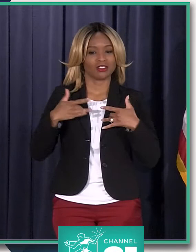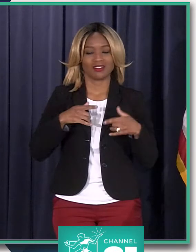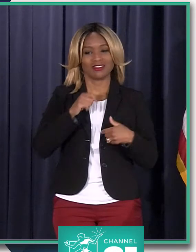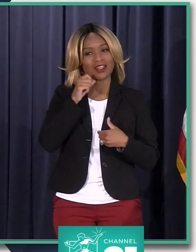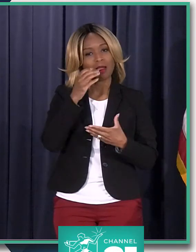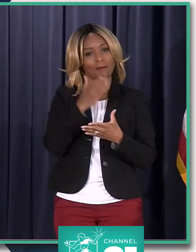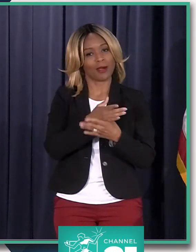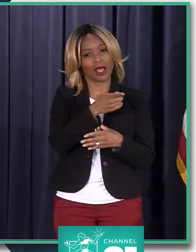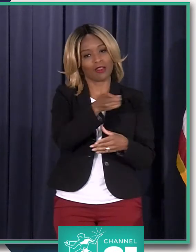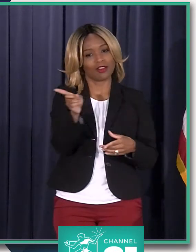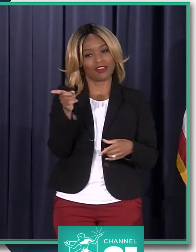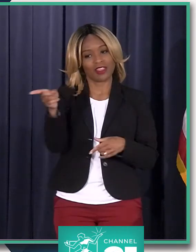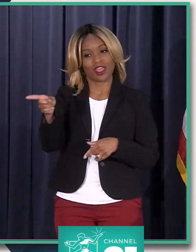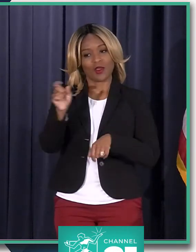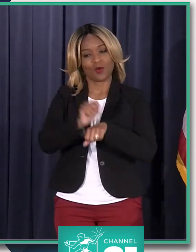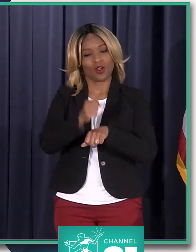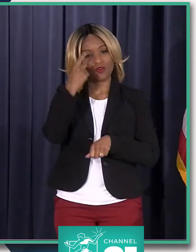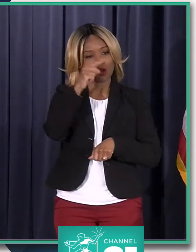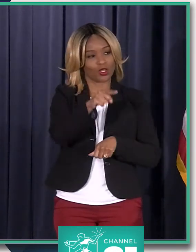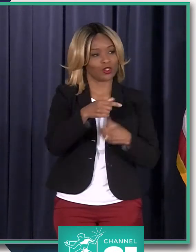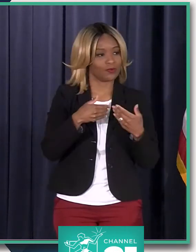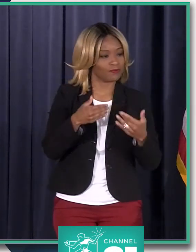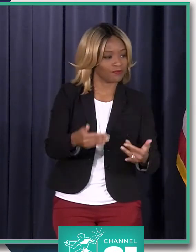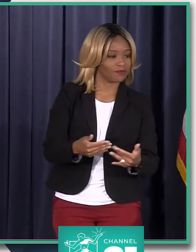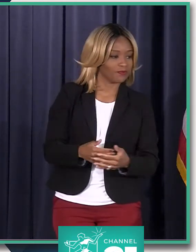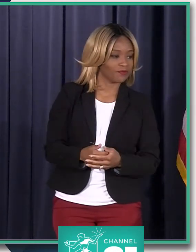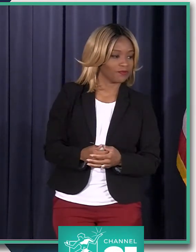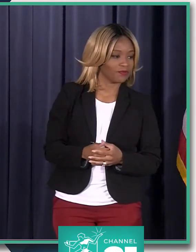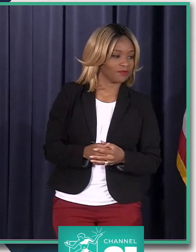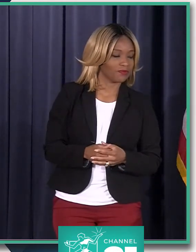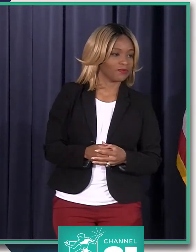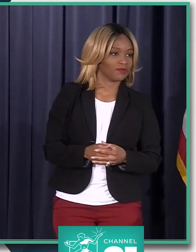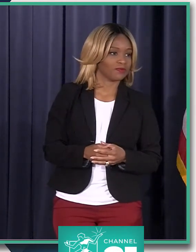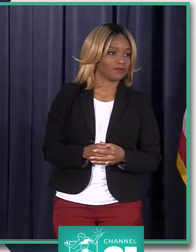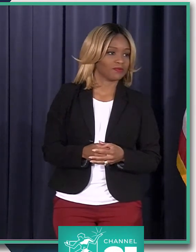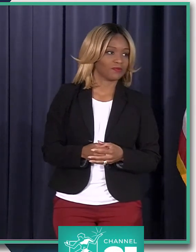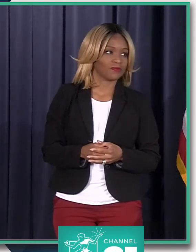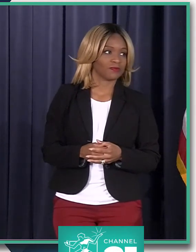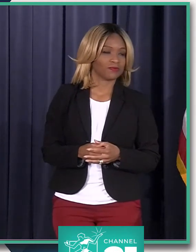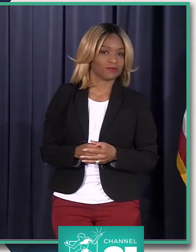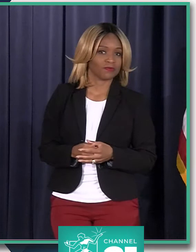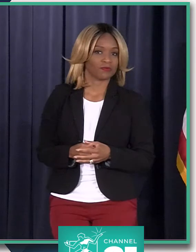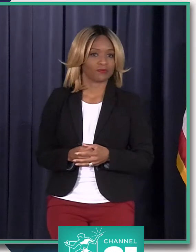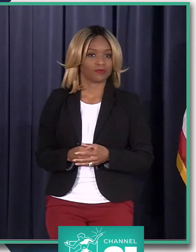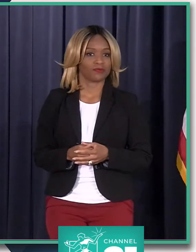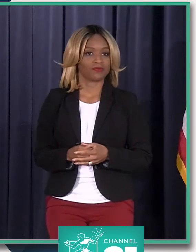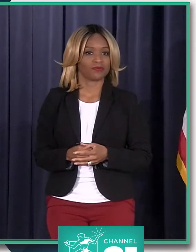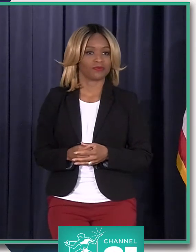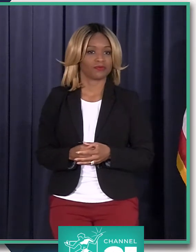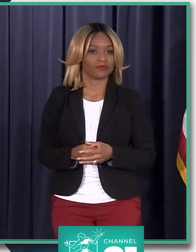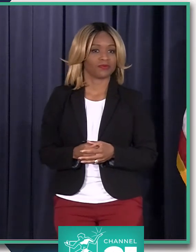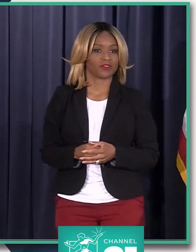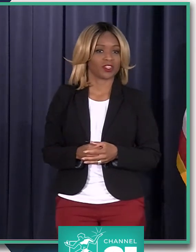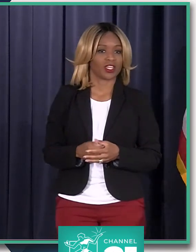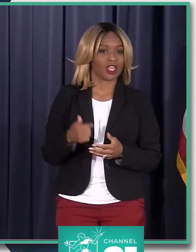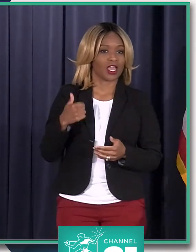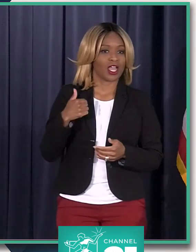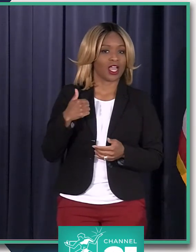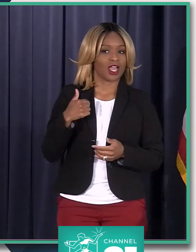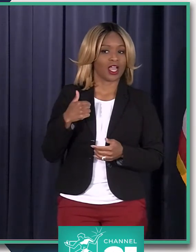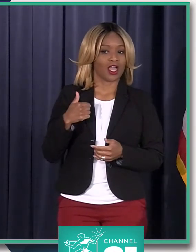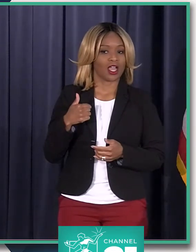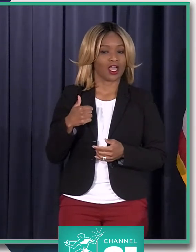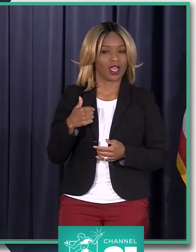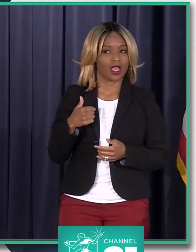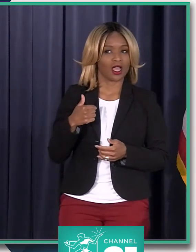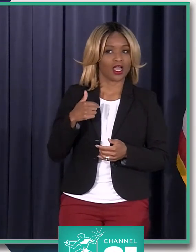you. Go ahead. But they know what I'm saying. But I just, Mr. Mayor,